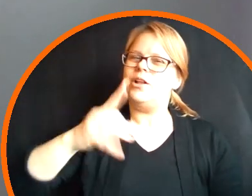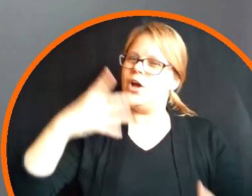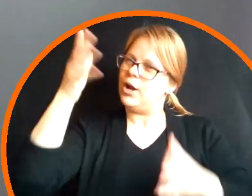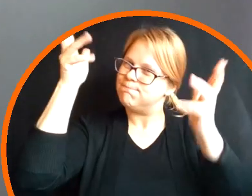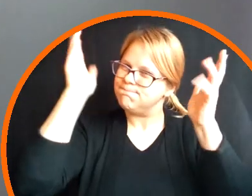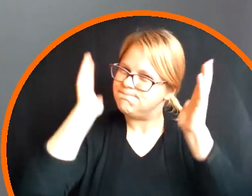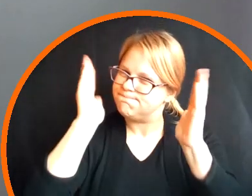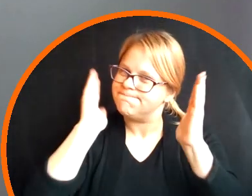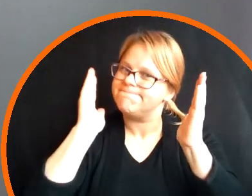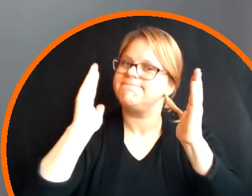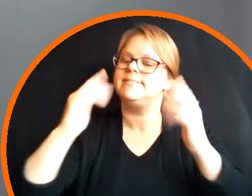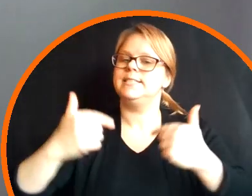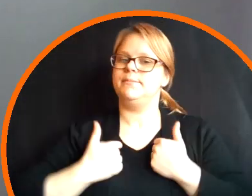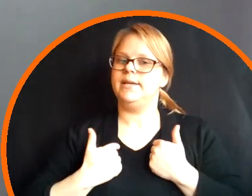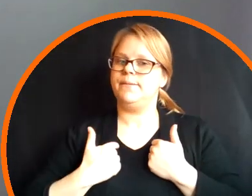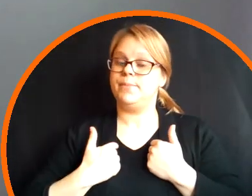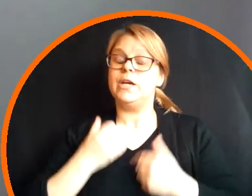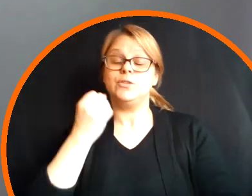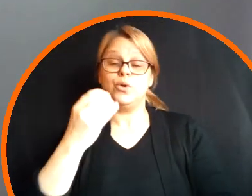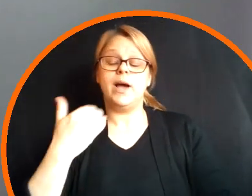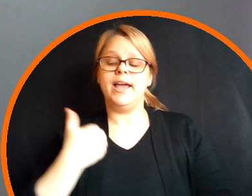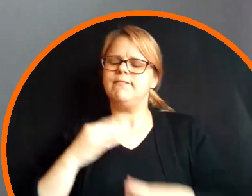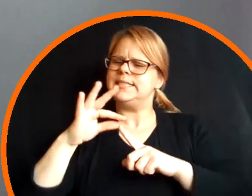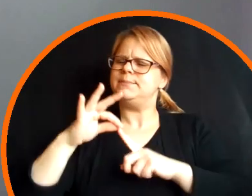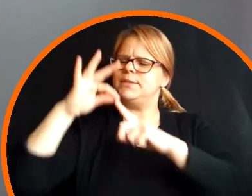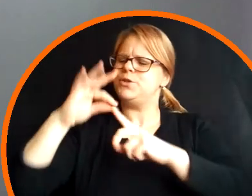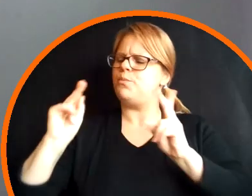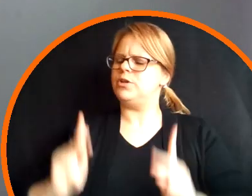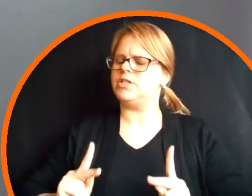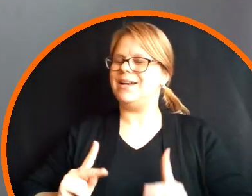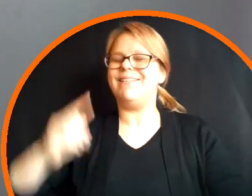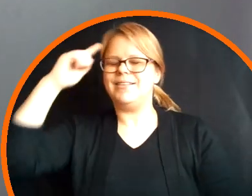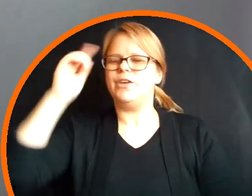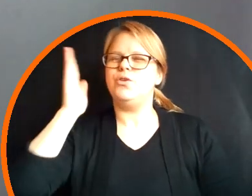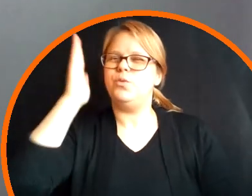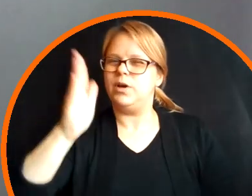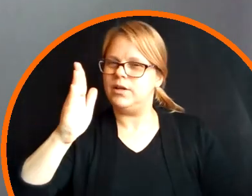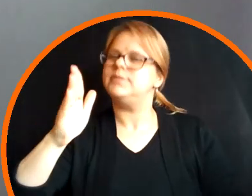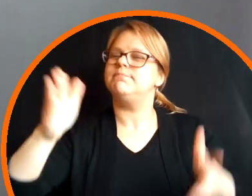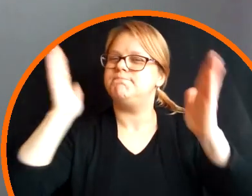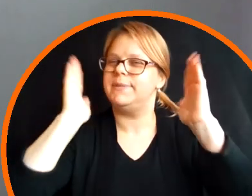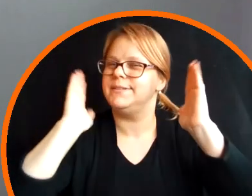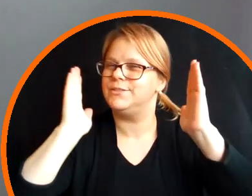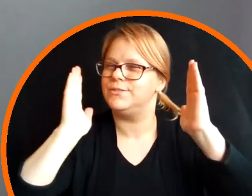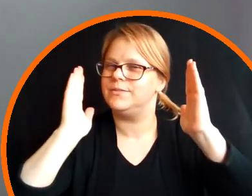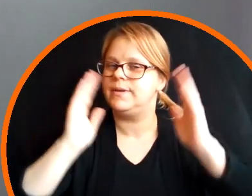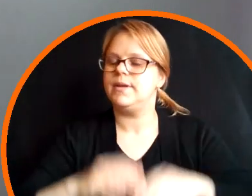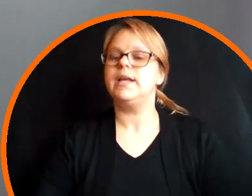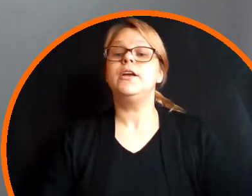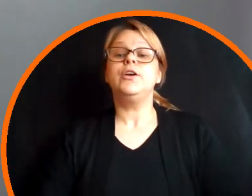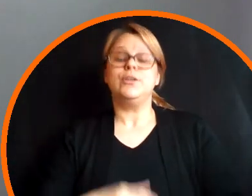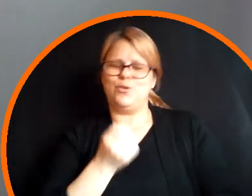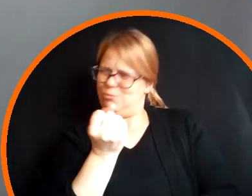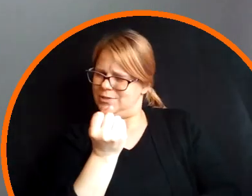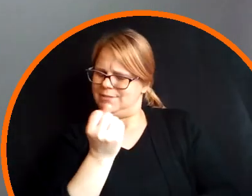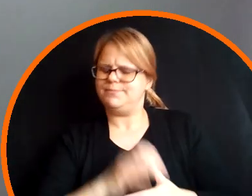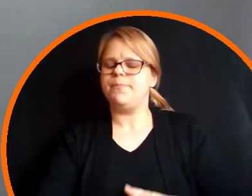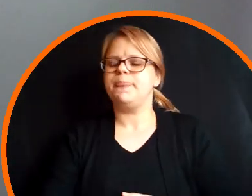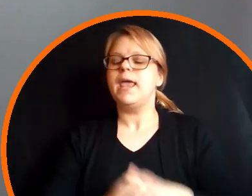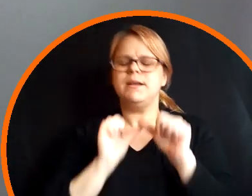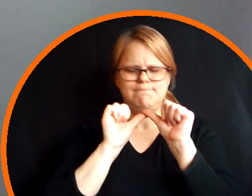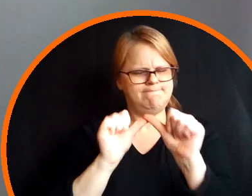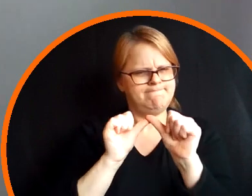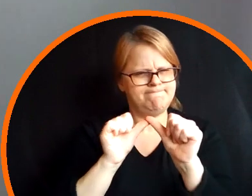guys will really, really listen to. So just hold on a minute, persevere,